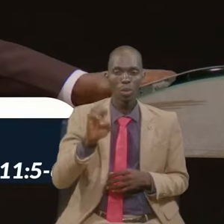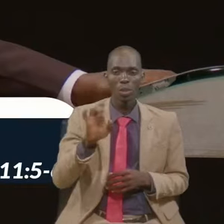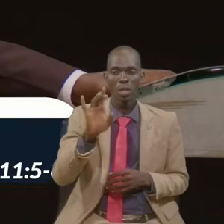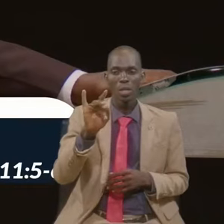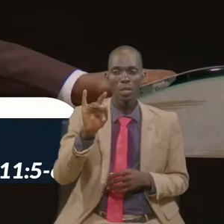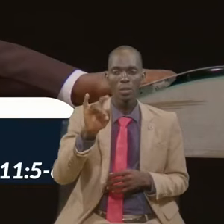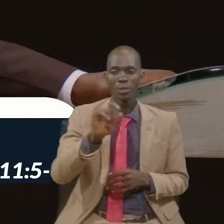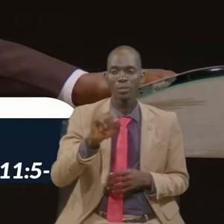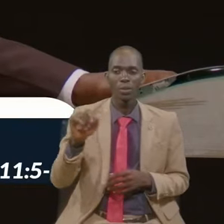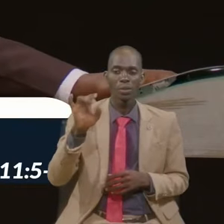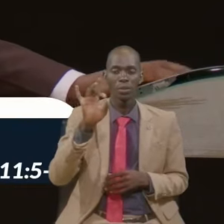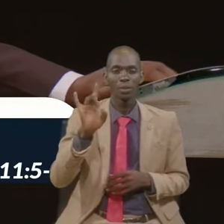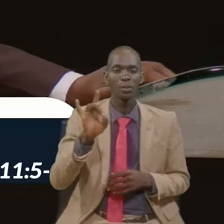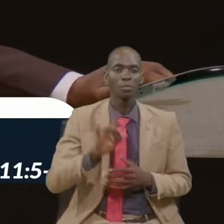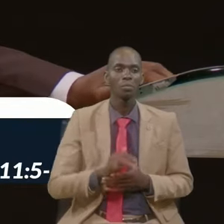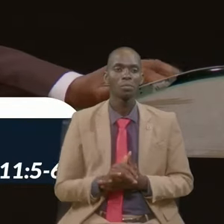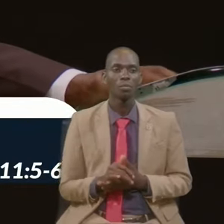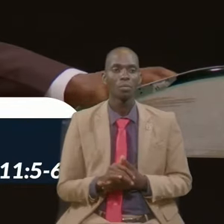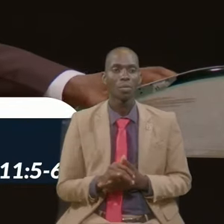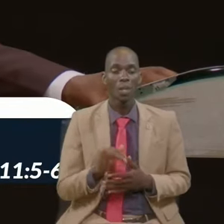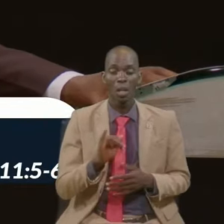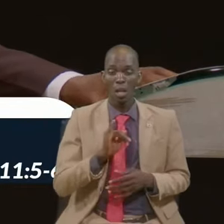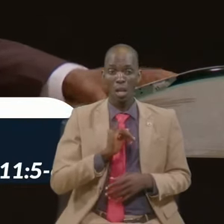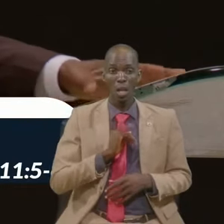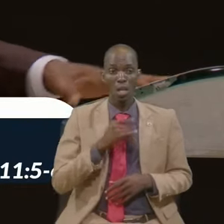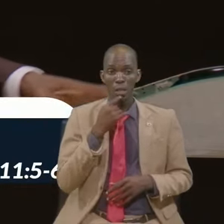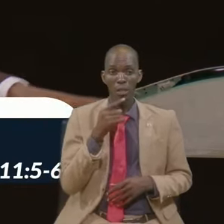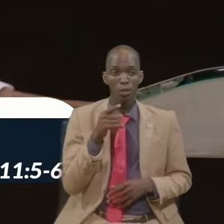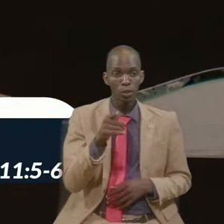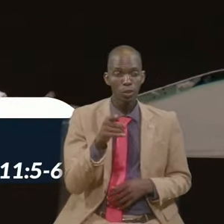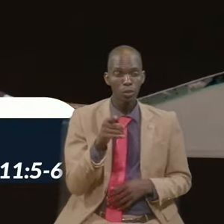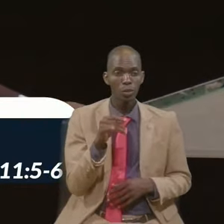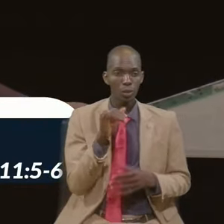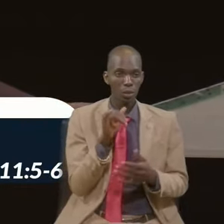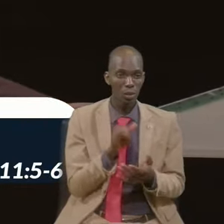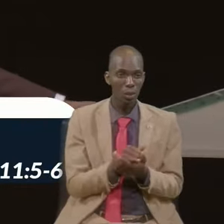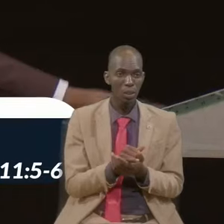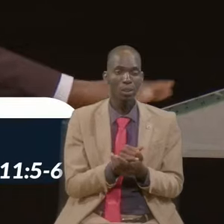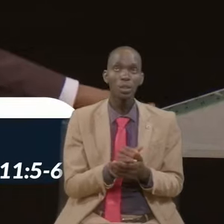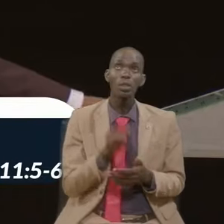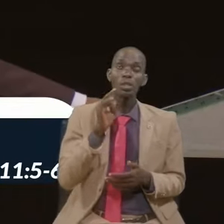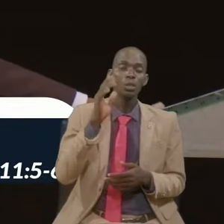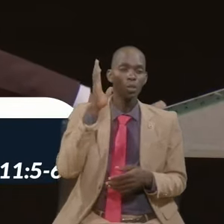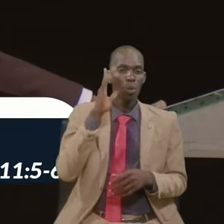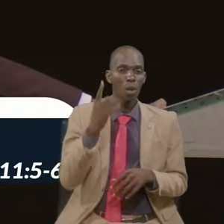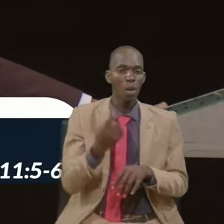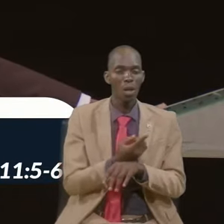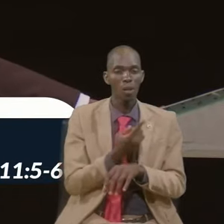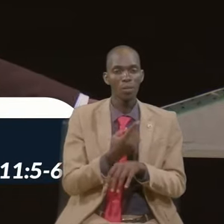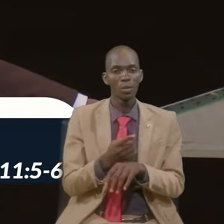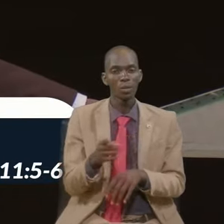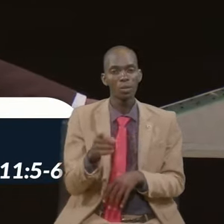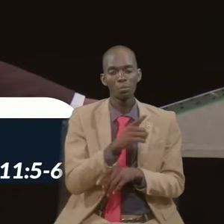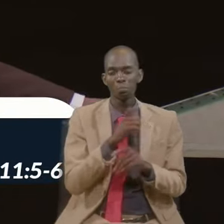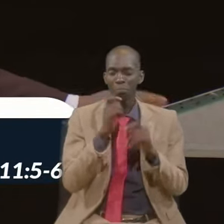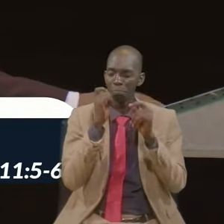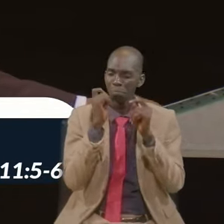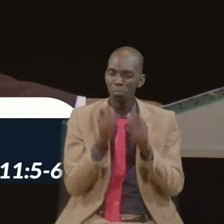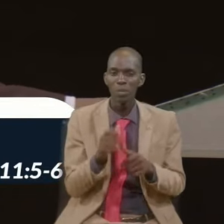Luke 18, verse 8. I tell you that he will avenge them